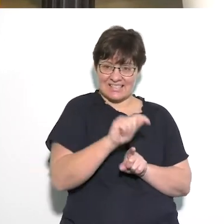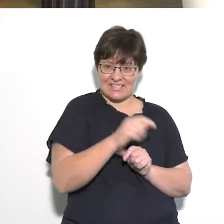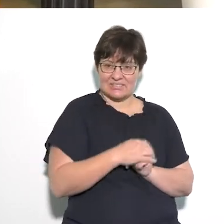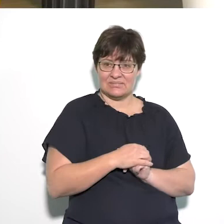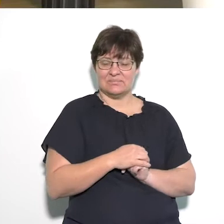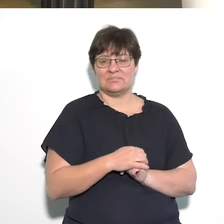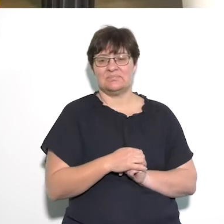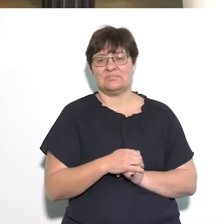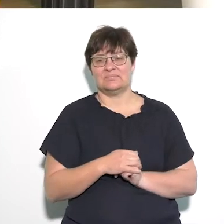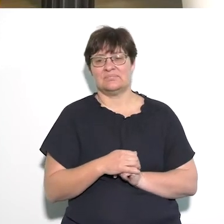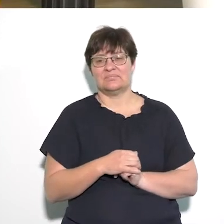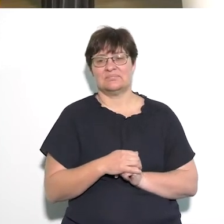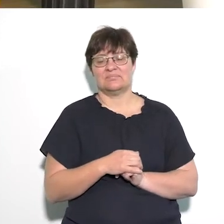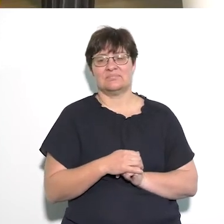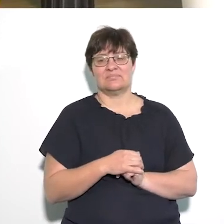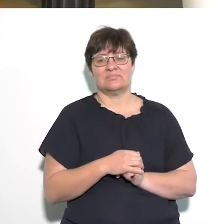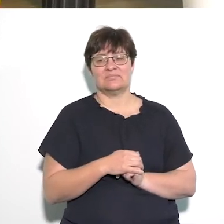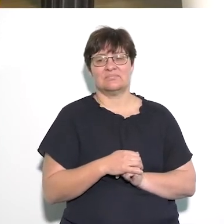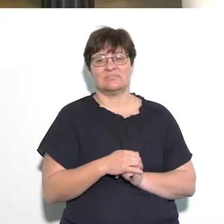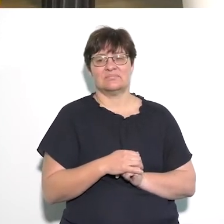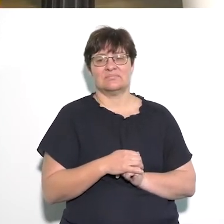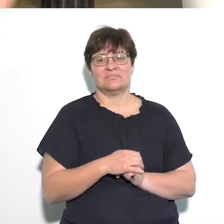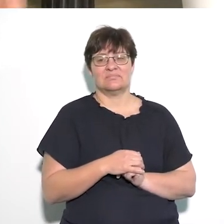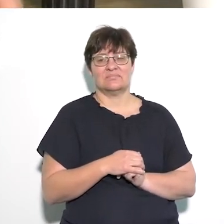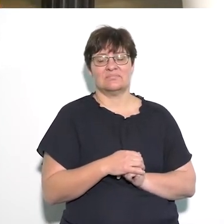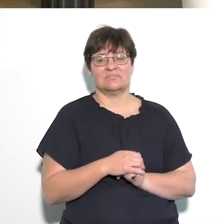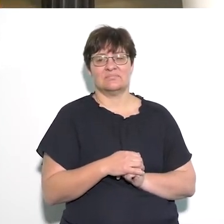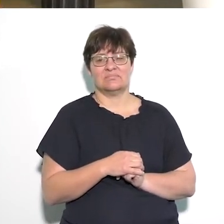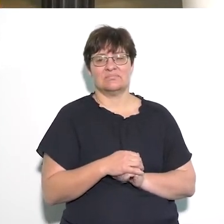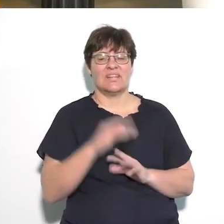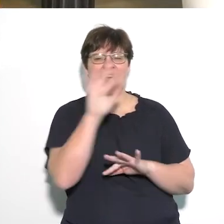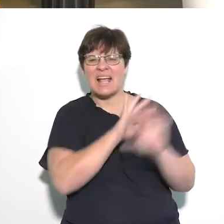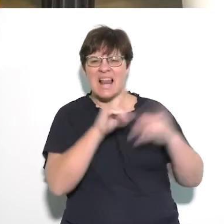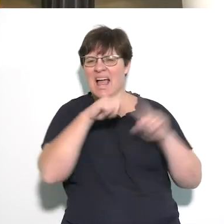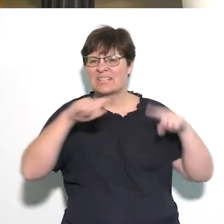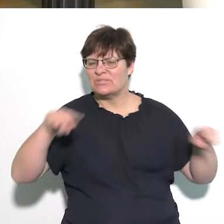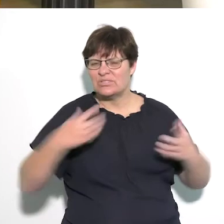this. I'm not going to go all the way around, but you can add